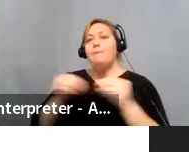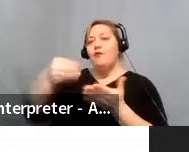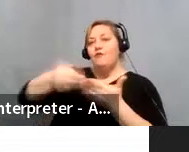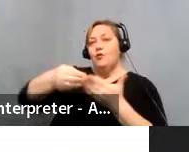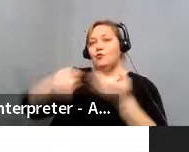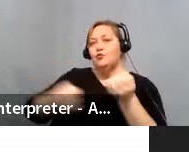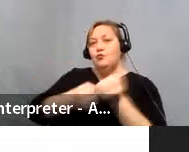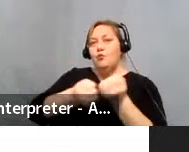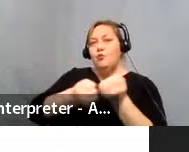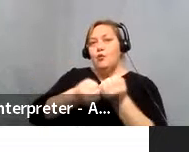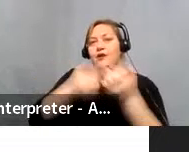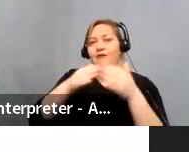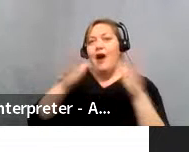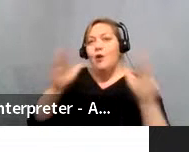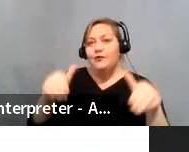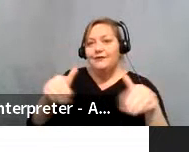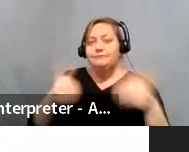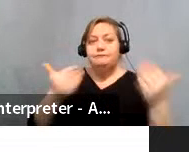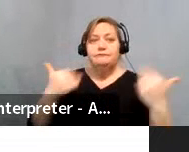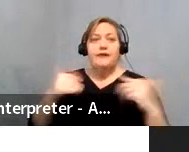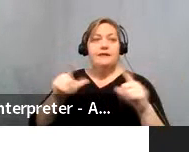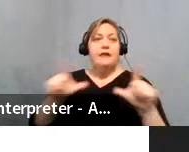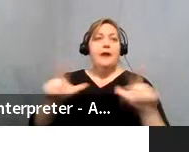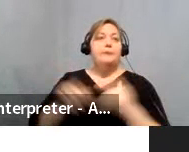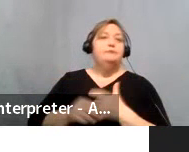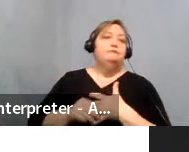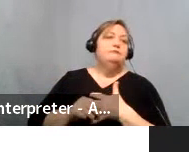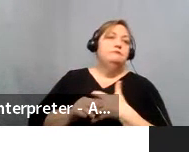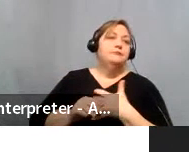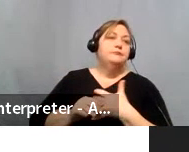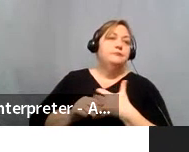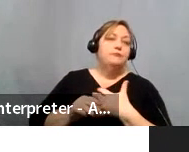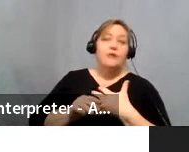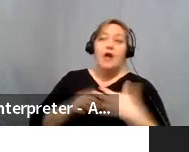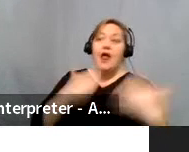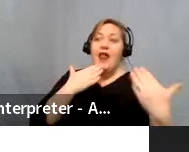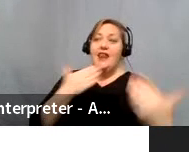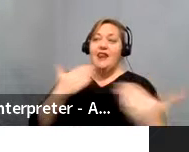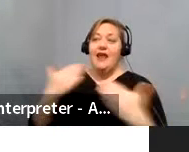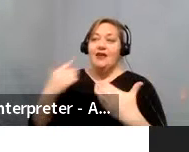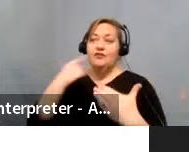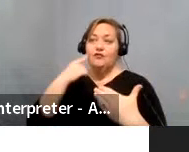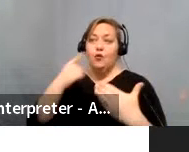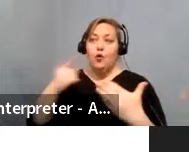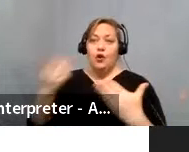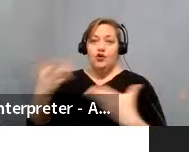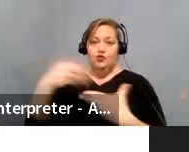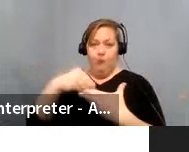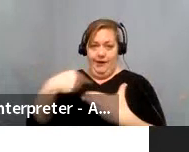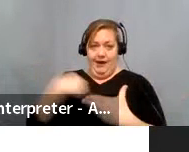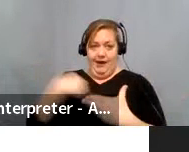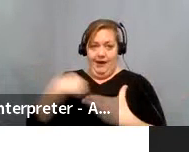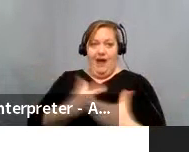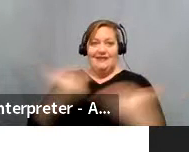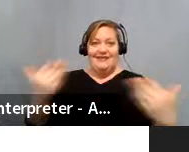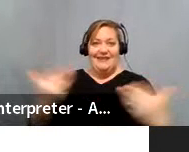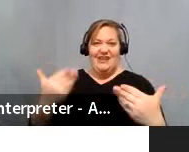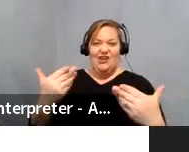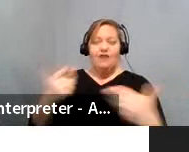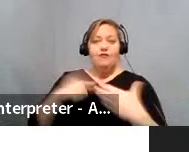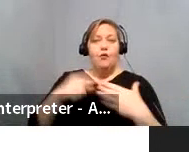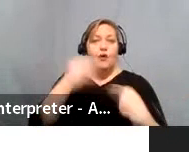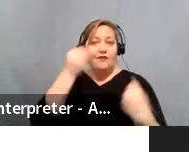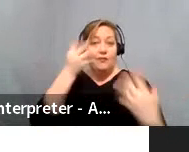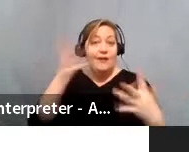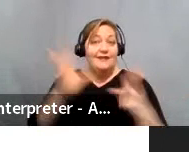supportive housing. Next slide, please. So thanks so much for joining us here for our 3rd of these monthly info sessions. We look